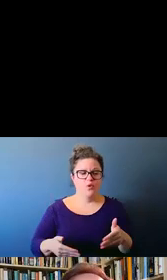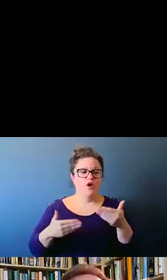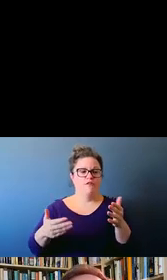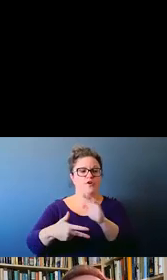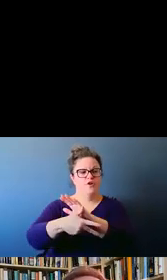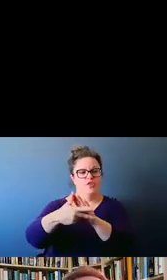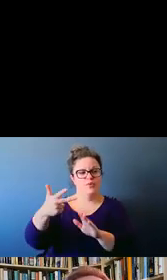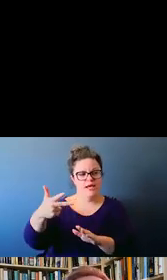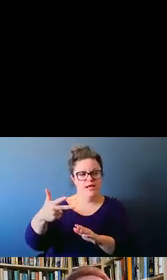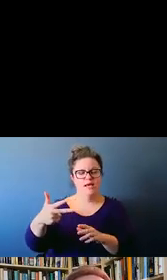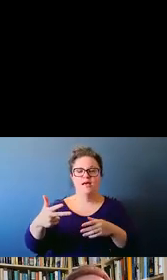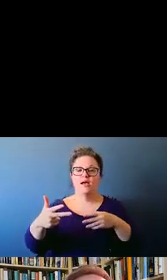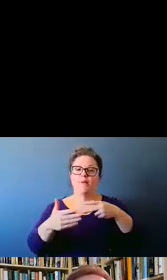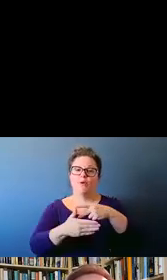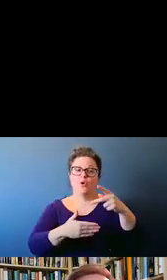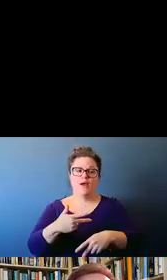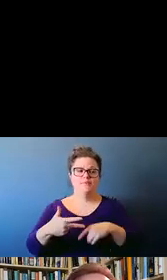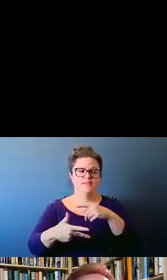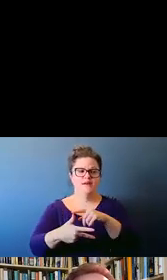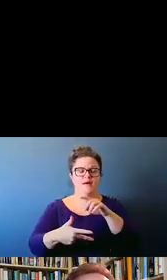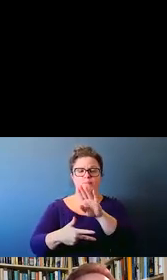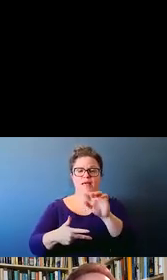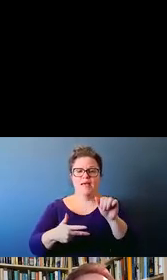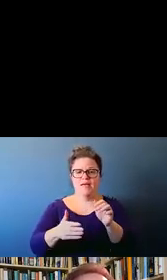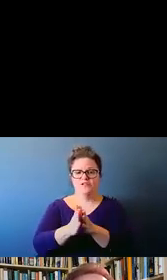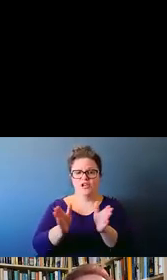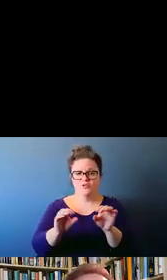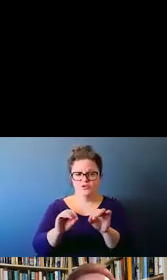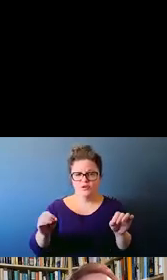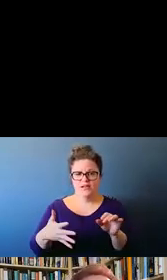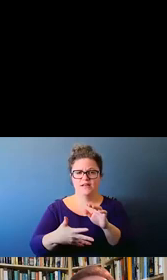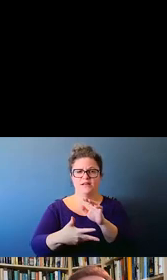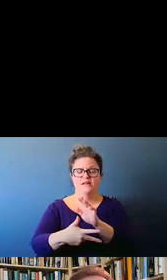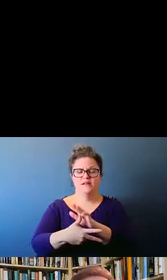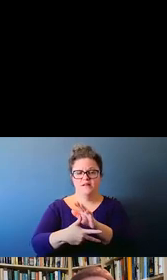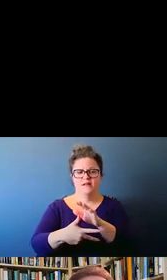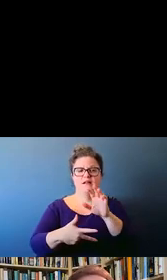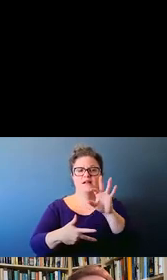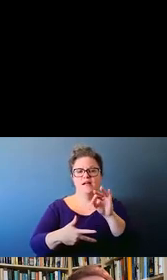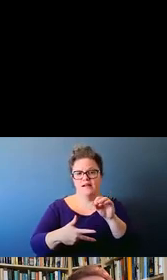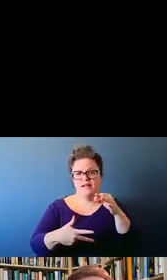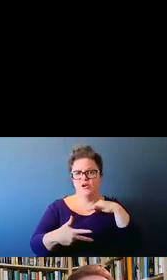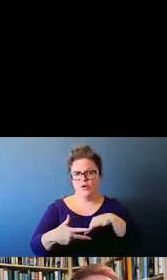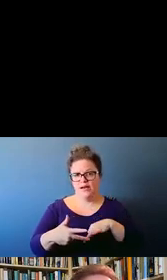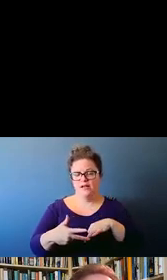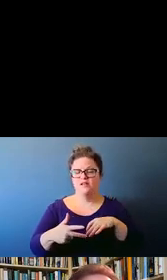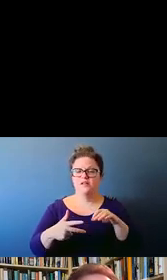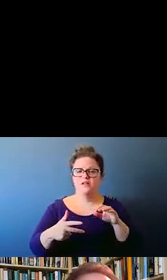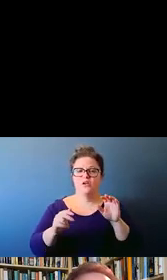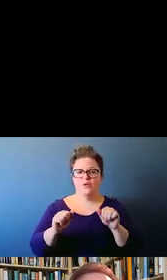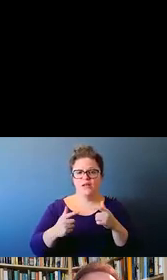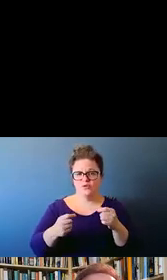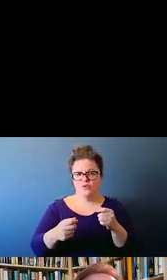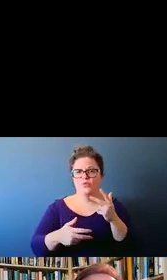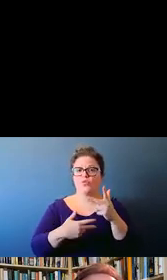BA General degree is a 90 credit degree program, which could be completed in